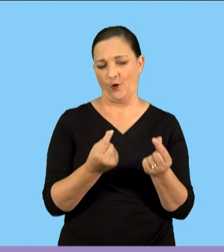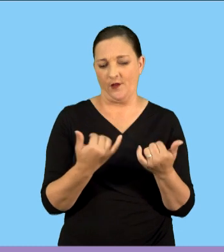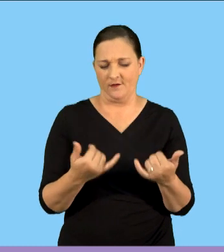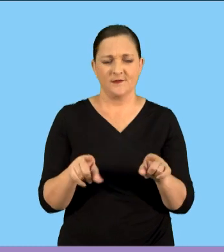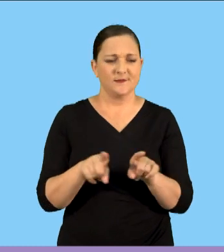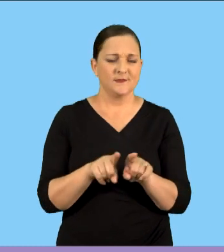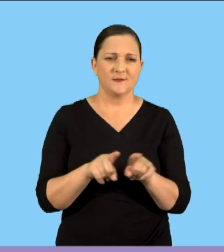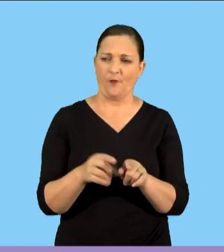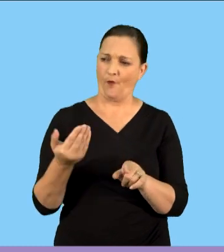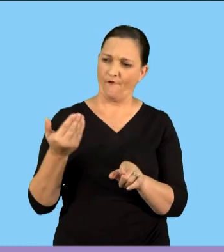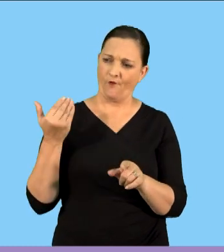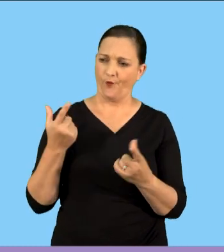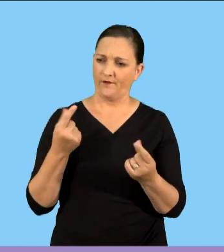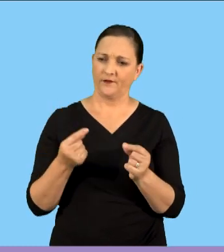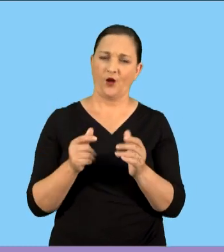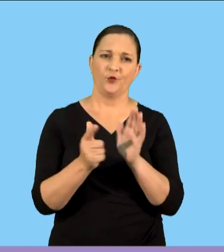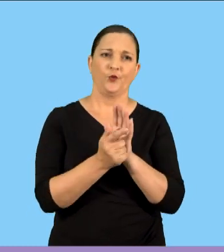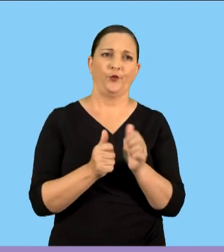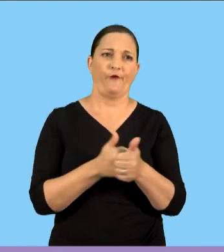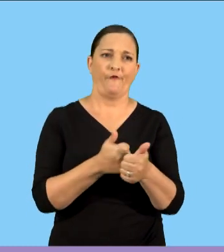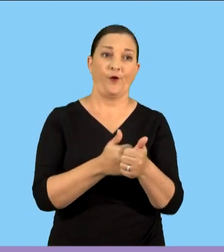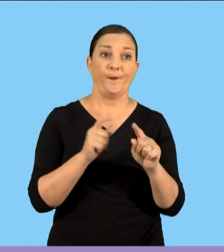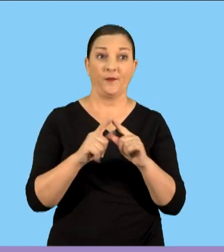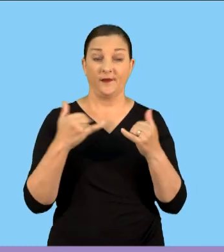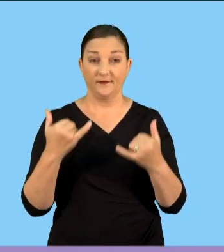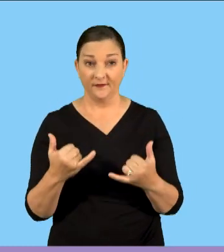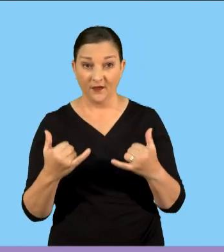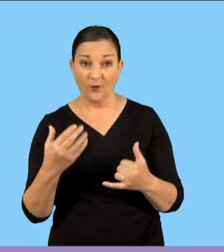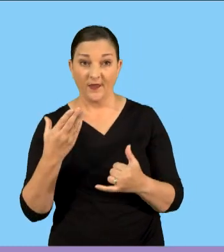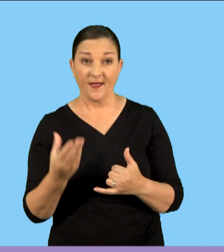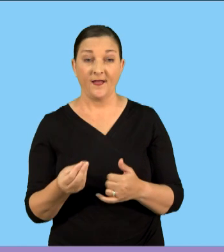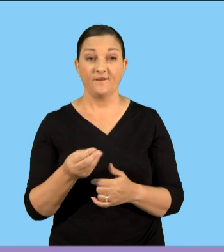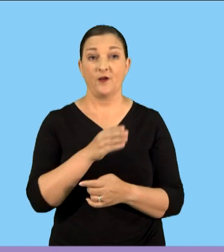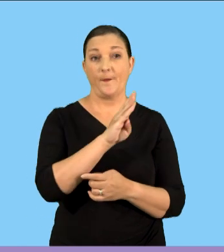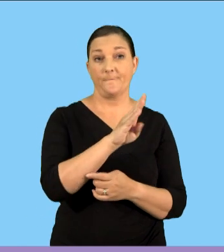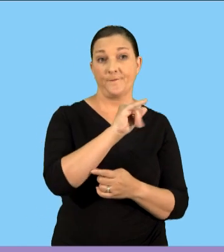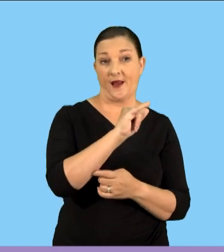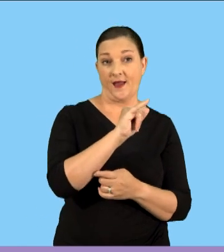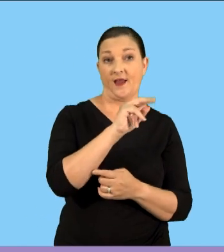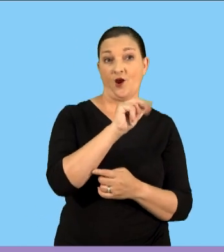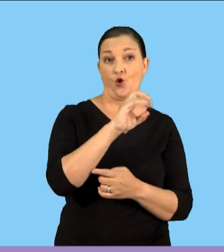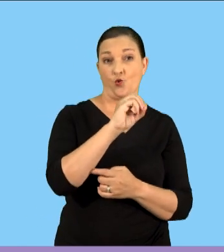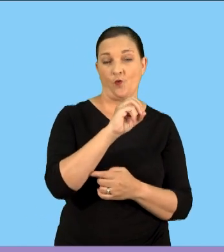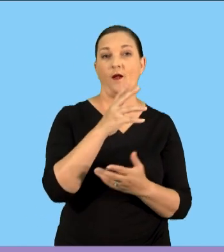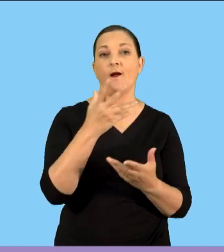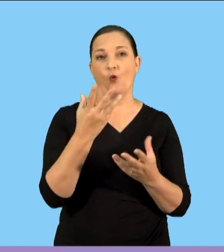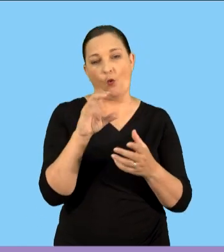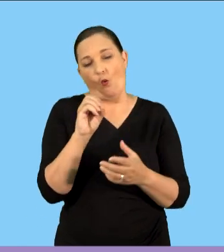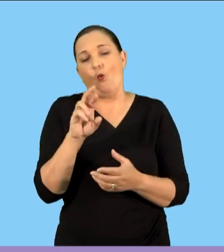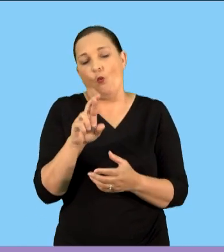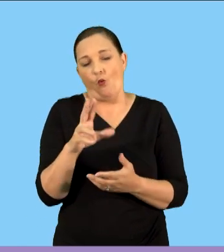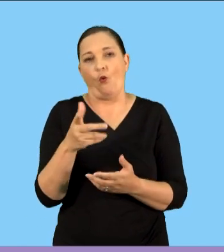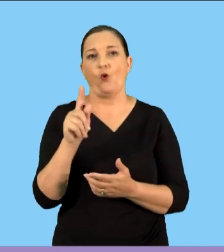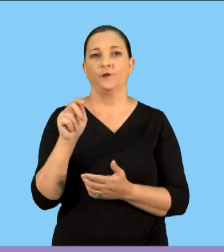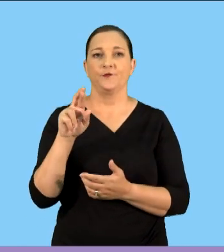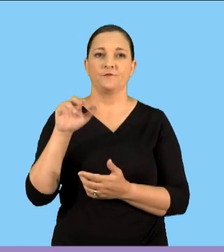we've been doing with the previous ones as well. But now we have a binomial or a trinomial.